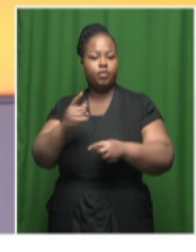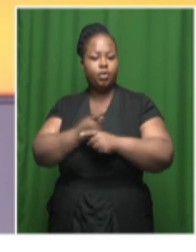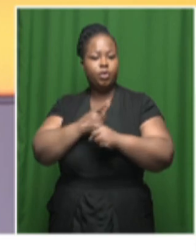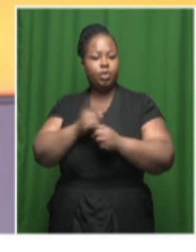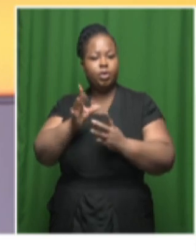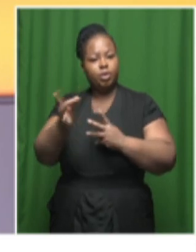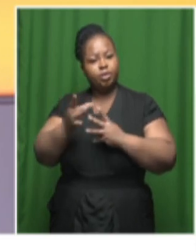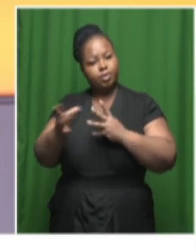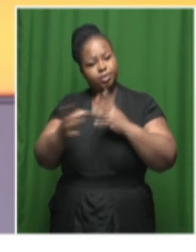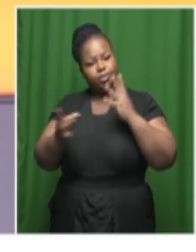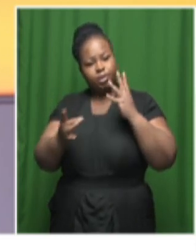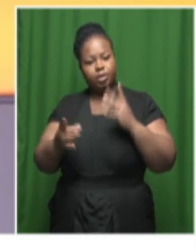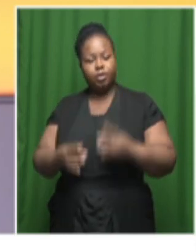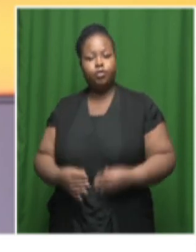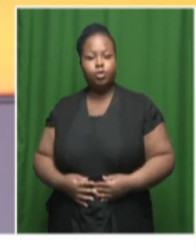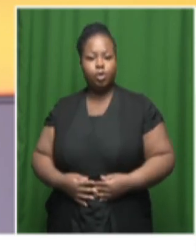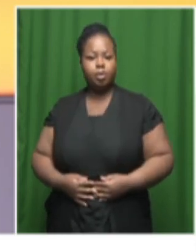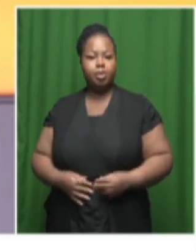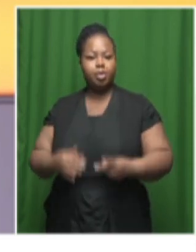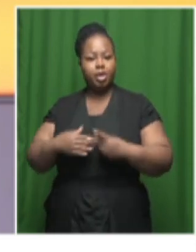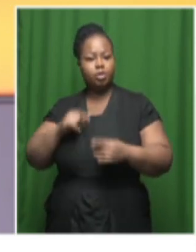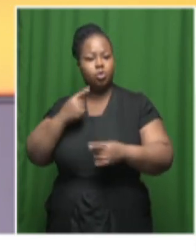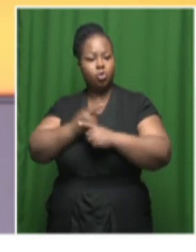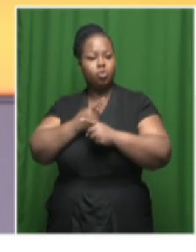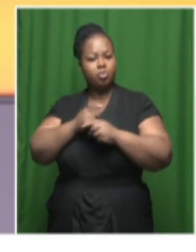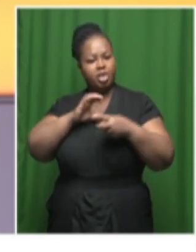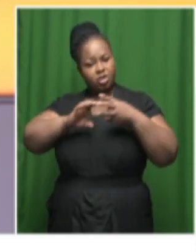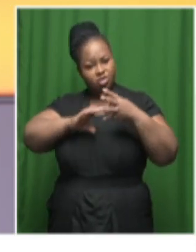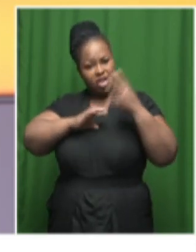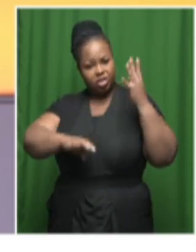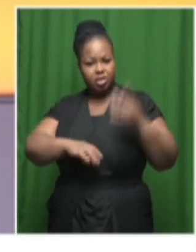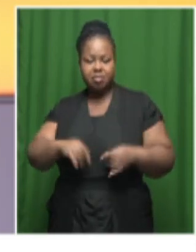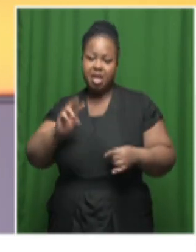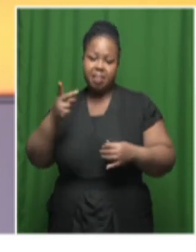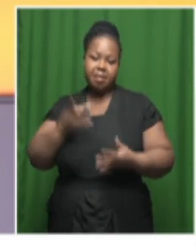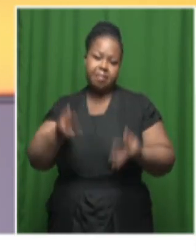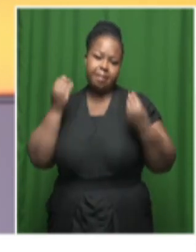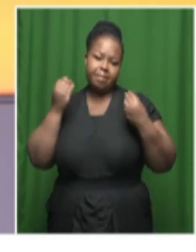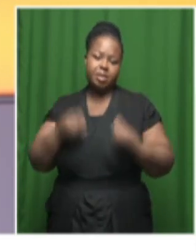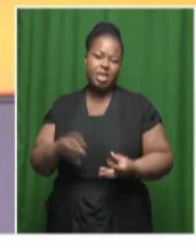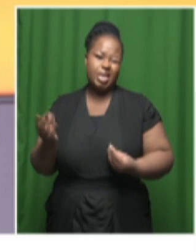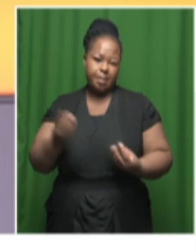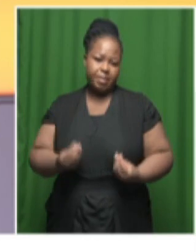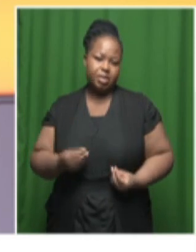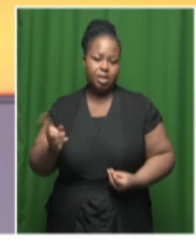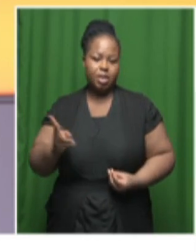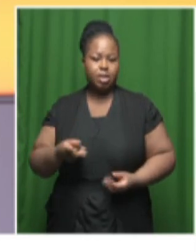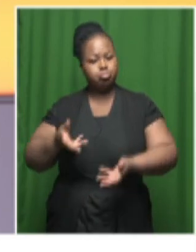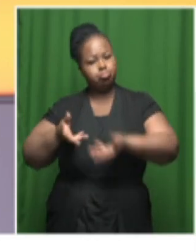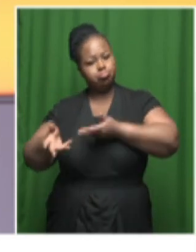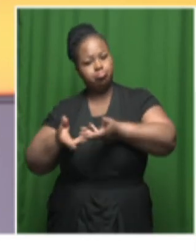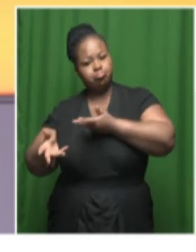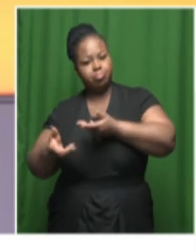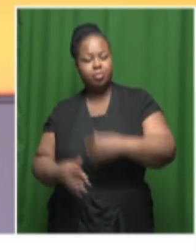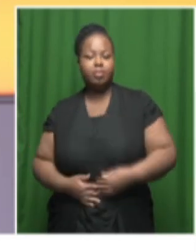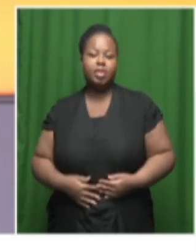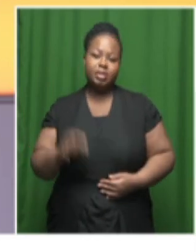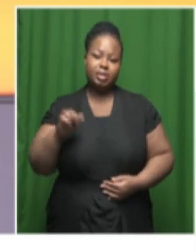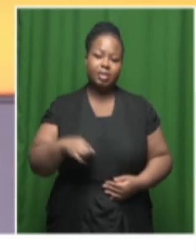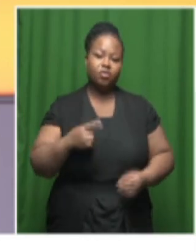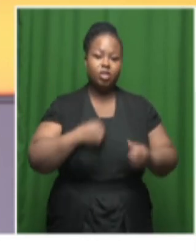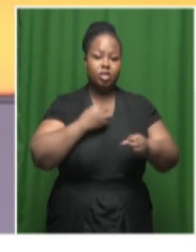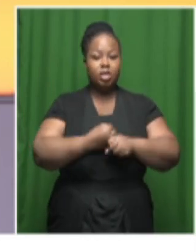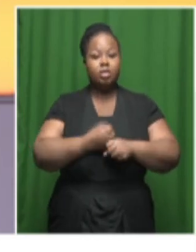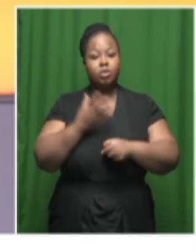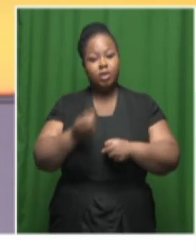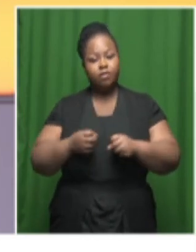nominations that come in and scores them according to specific criteria, and that's how the winners emerge, through numbers, but also through a conversation. We do throughout the year also,